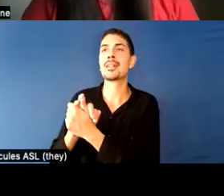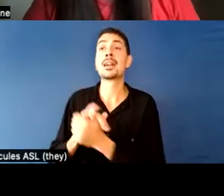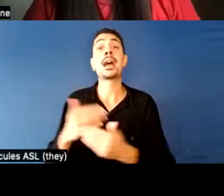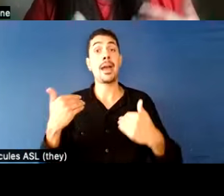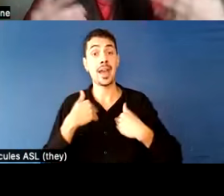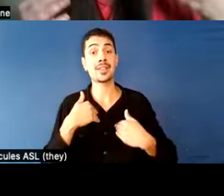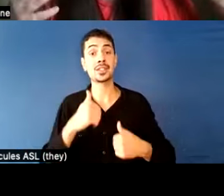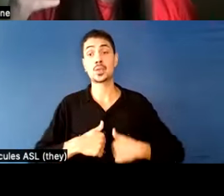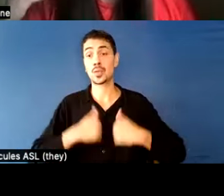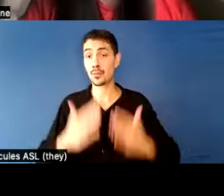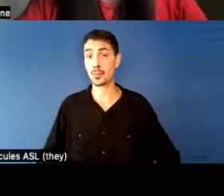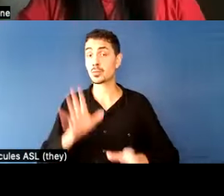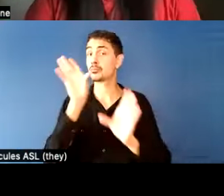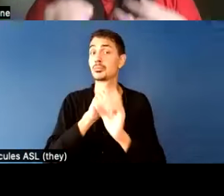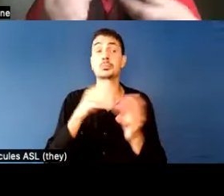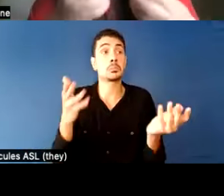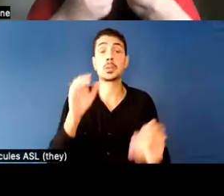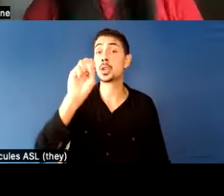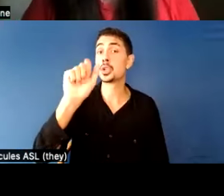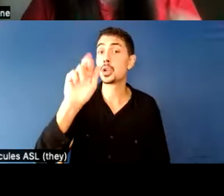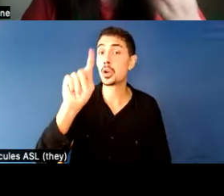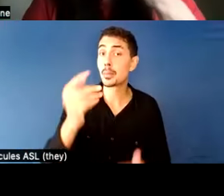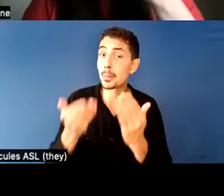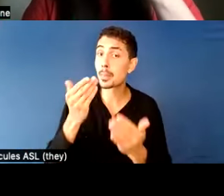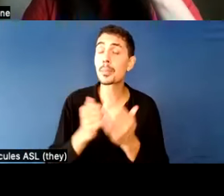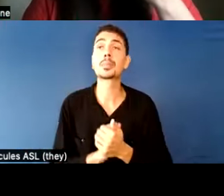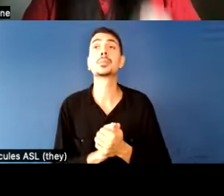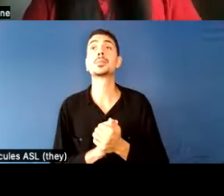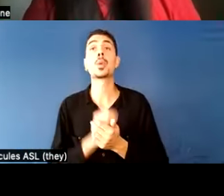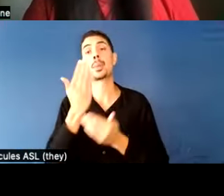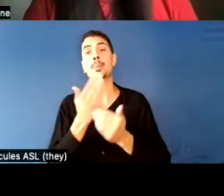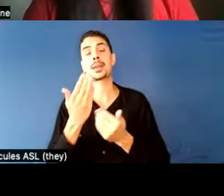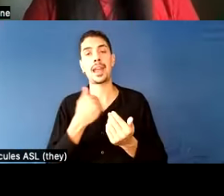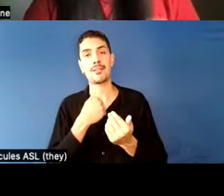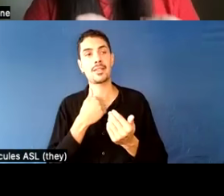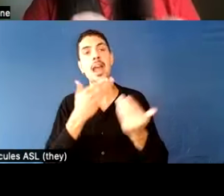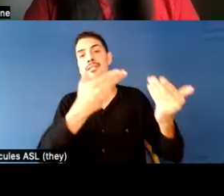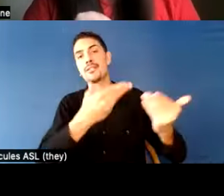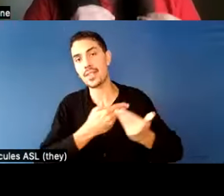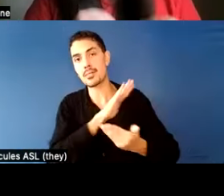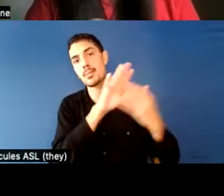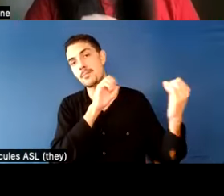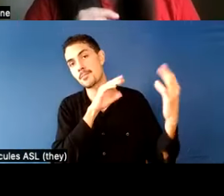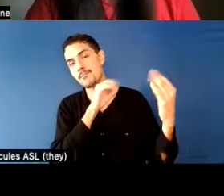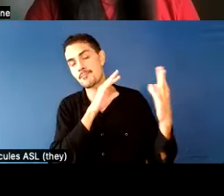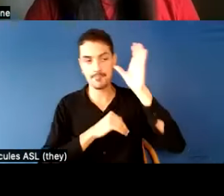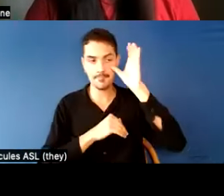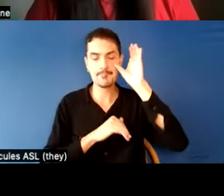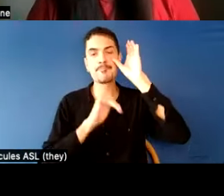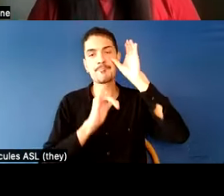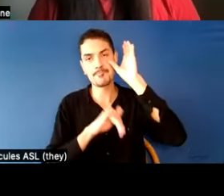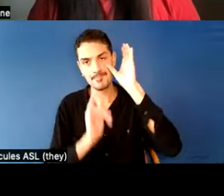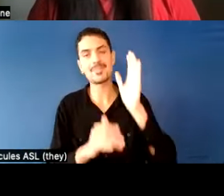panel sort of way, or just getting regular feedback and buy-in, is so essential to creating that lasting change within